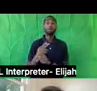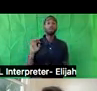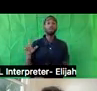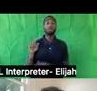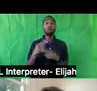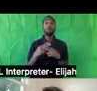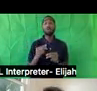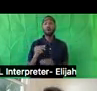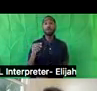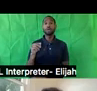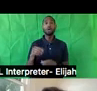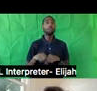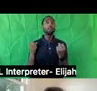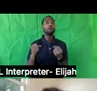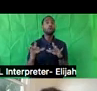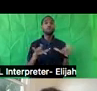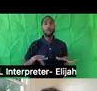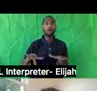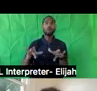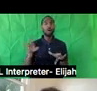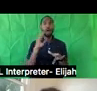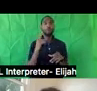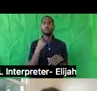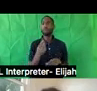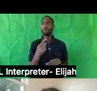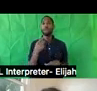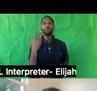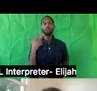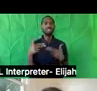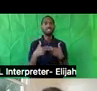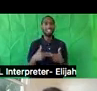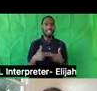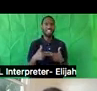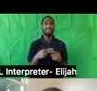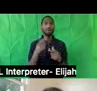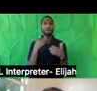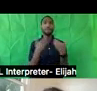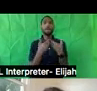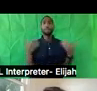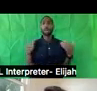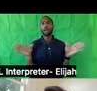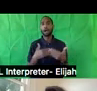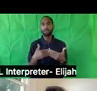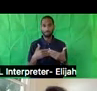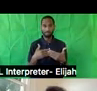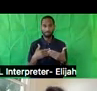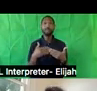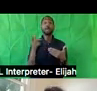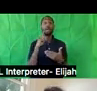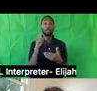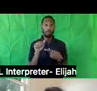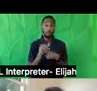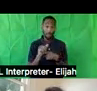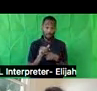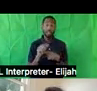Record. I will tell you now, there's like 3 slides, and then we're going to go into breakout activities and practice, and then we'll